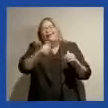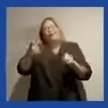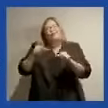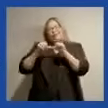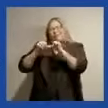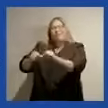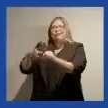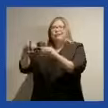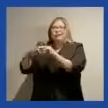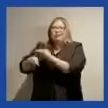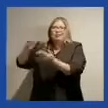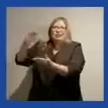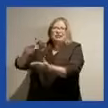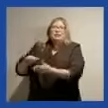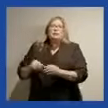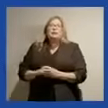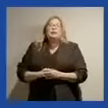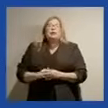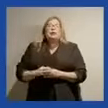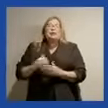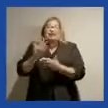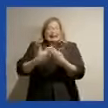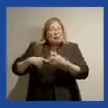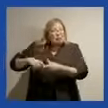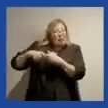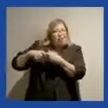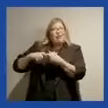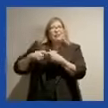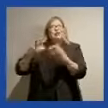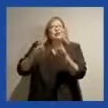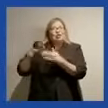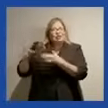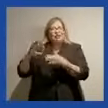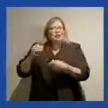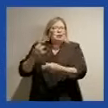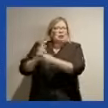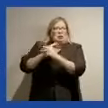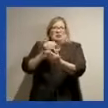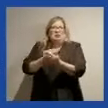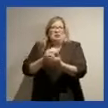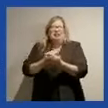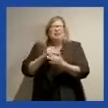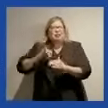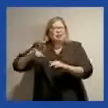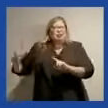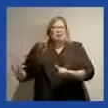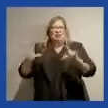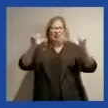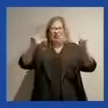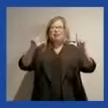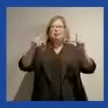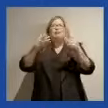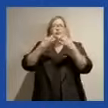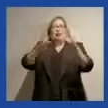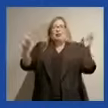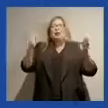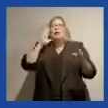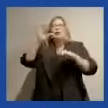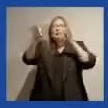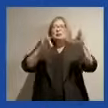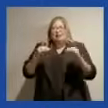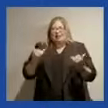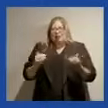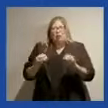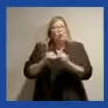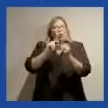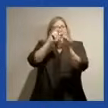the revenue borrowing, not dissimilar to the two I just referenced. So that's the framework. Let's get into some more detail. I mentioned